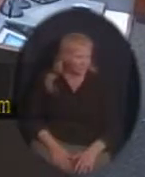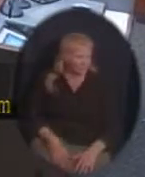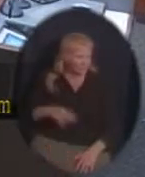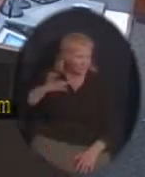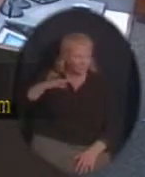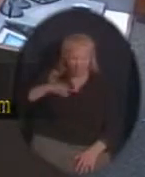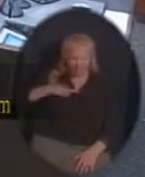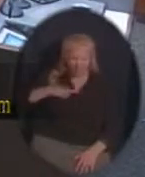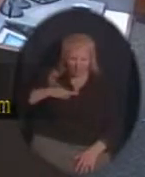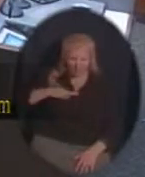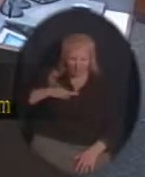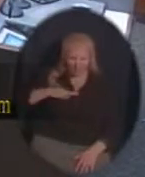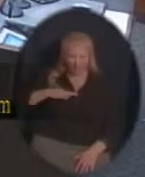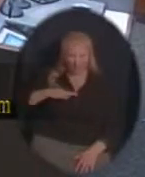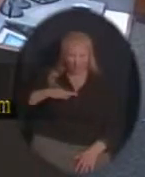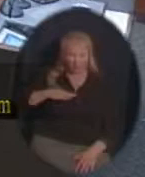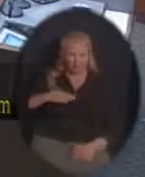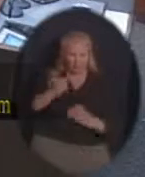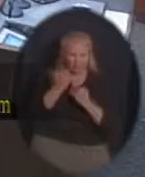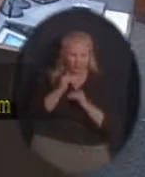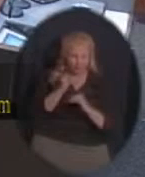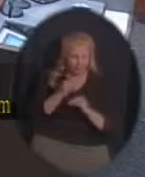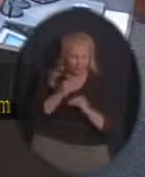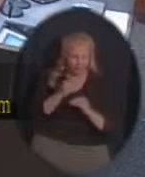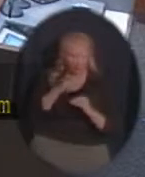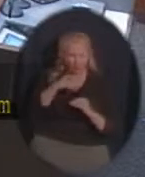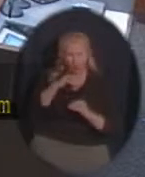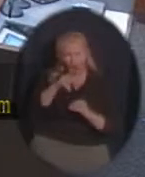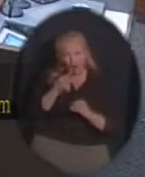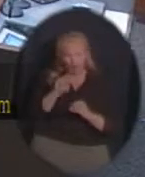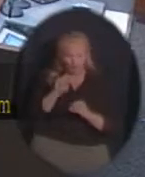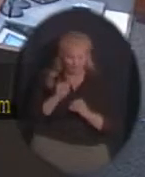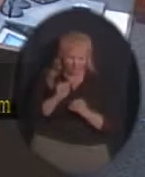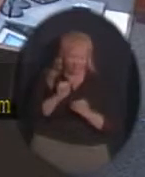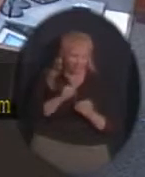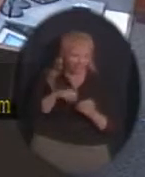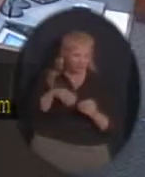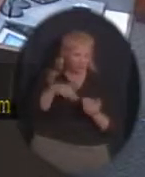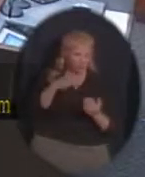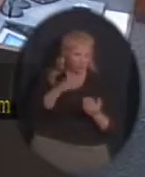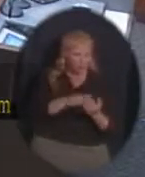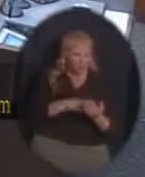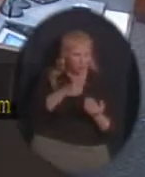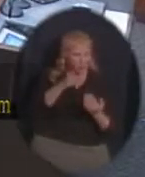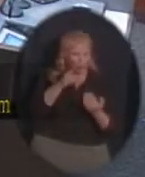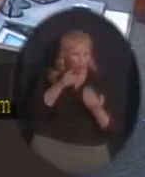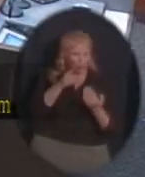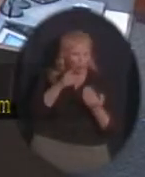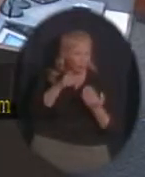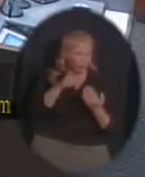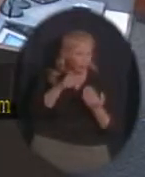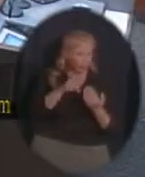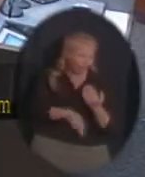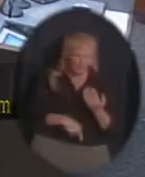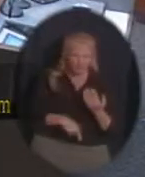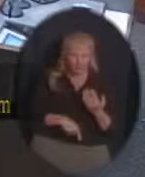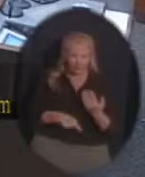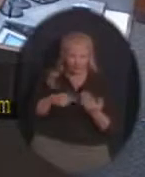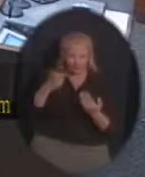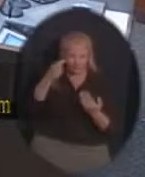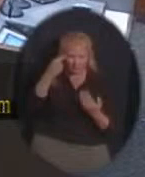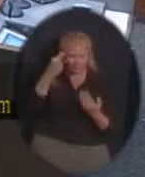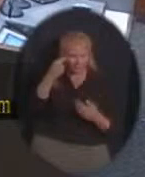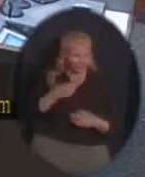pilot program. Pilot program with voluntary participation, the opportunity for Okay. an